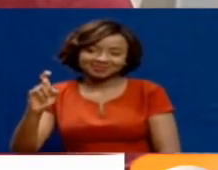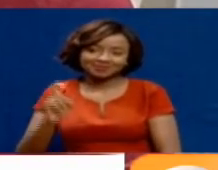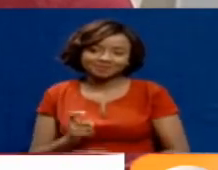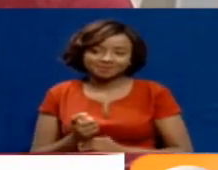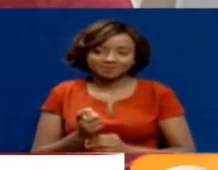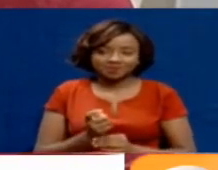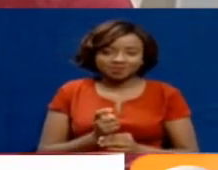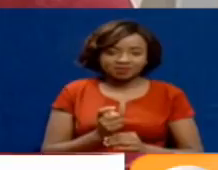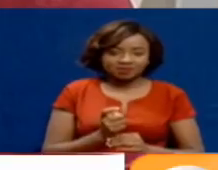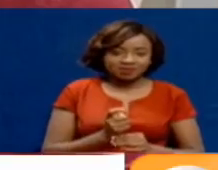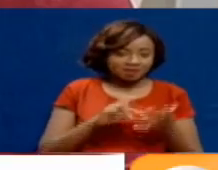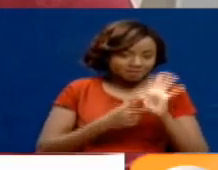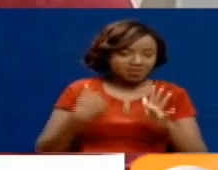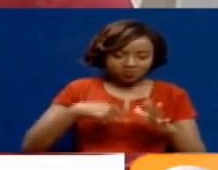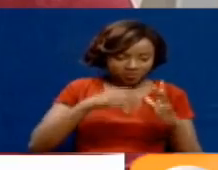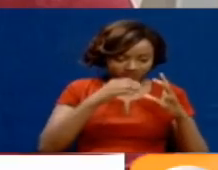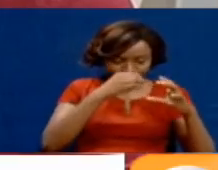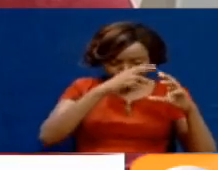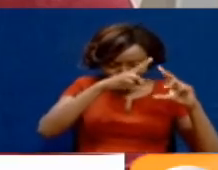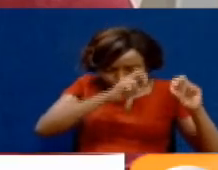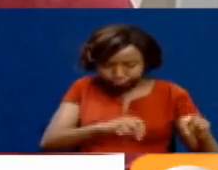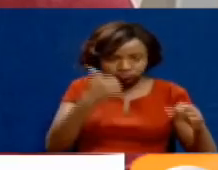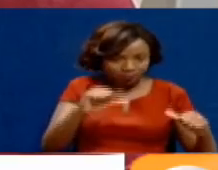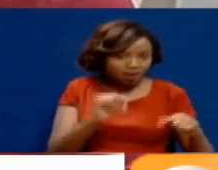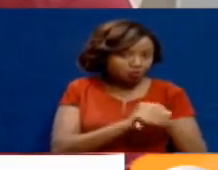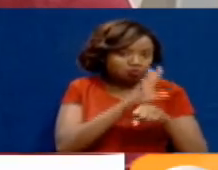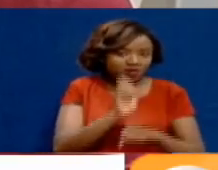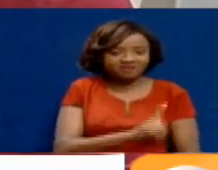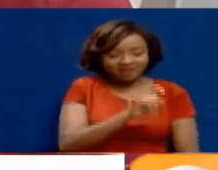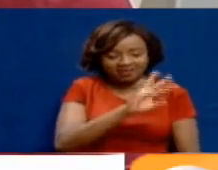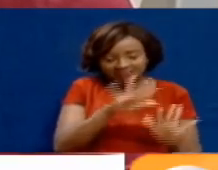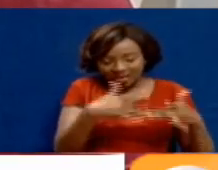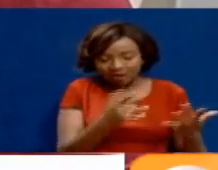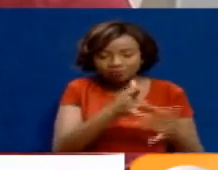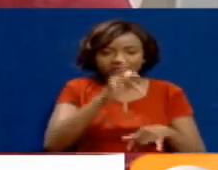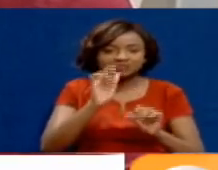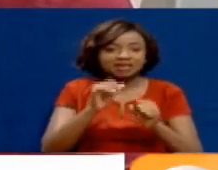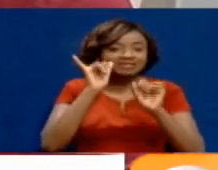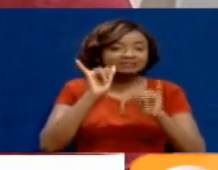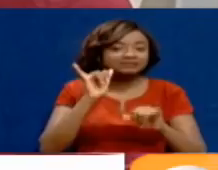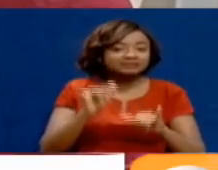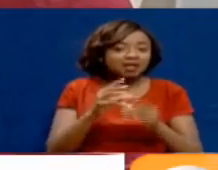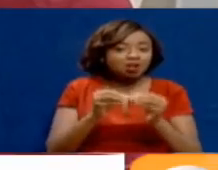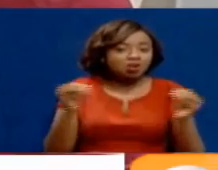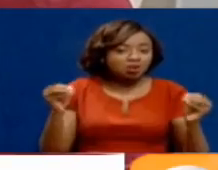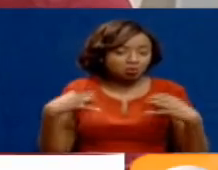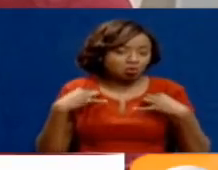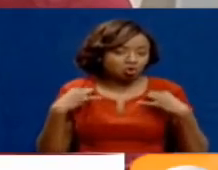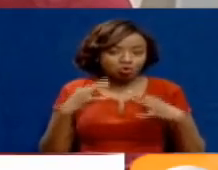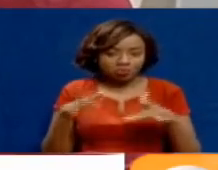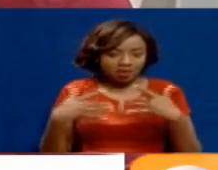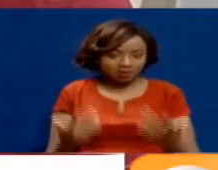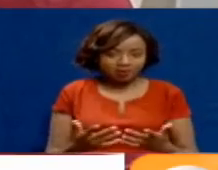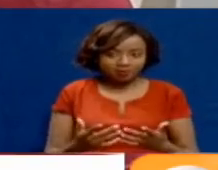We haven't studied the current virus, COVID-19, on clothes. I've not seen any evidence of such a study. But yes, it